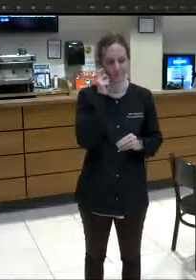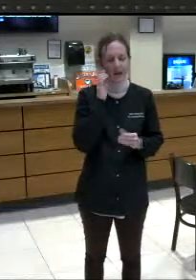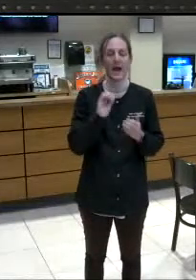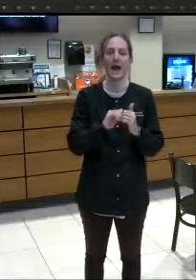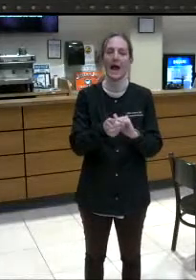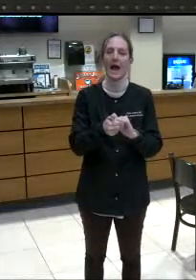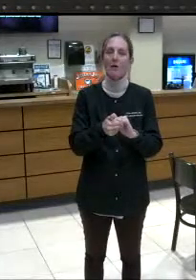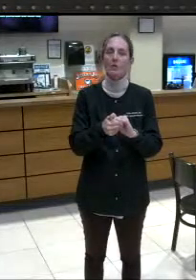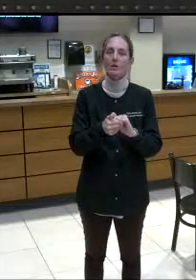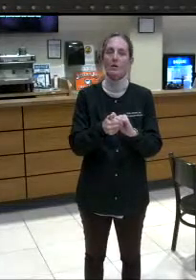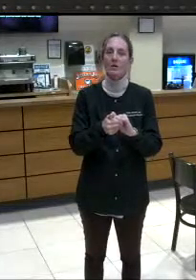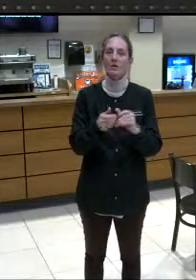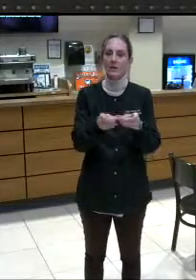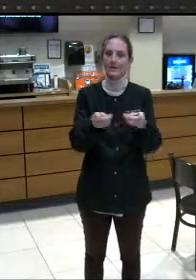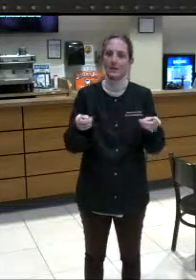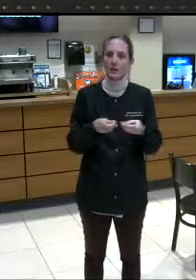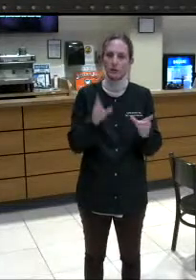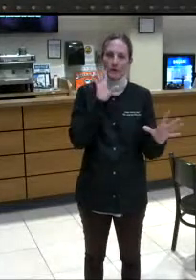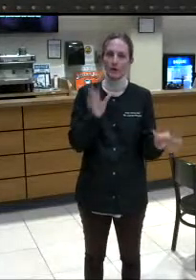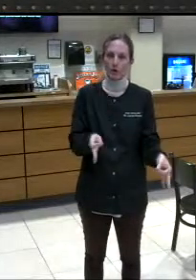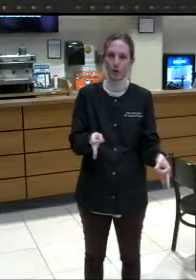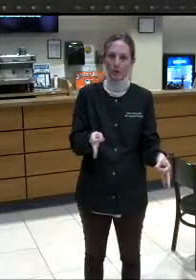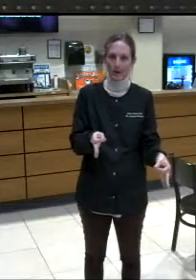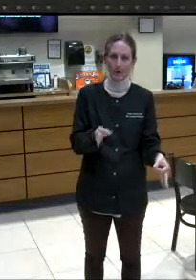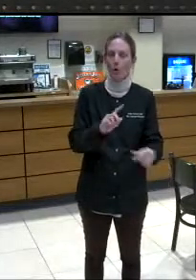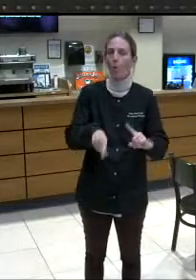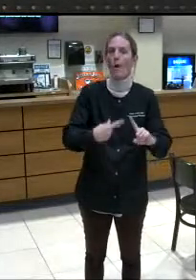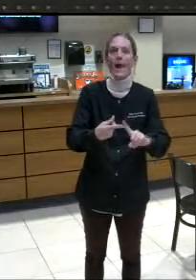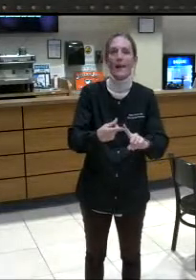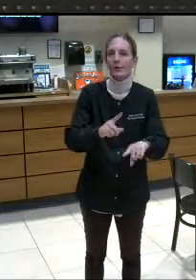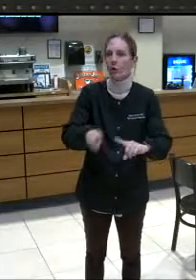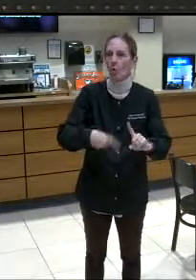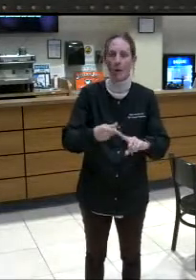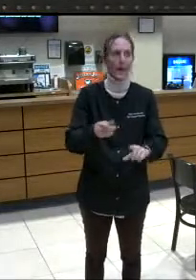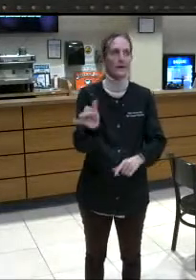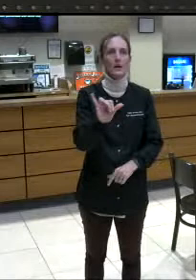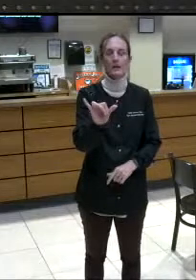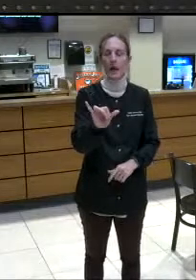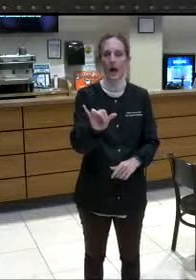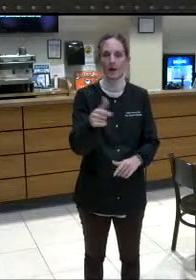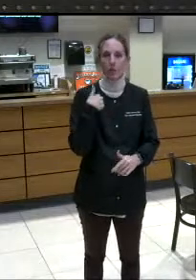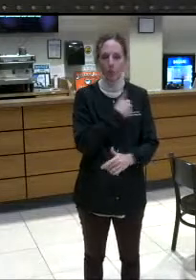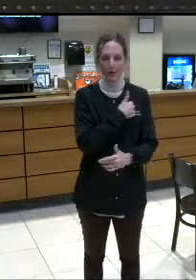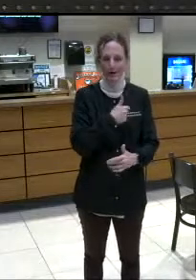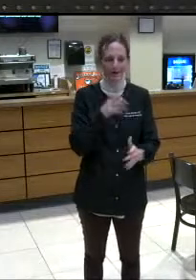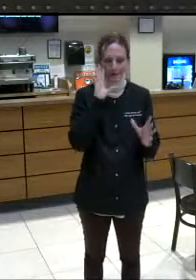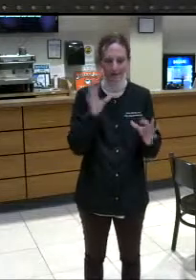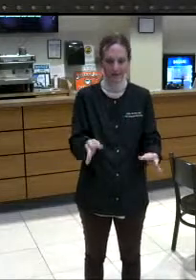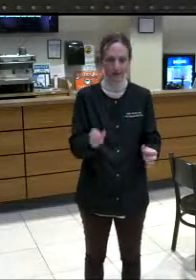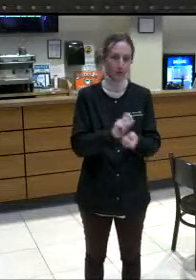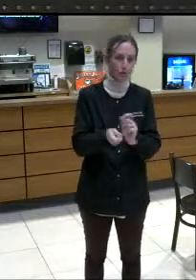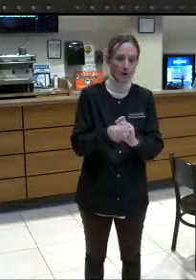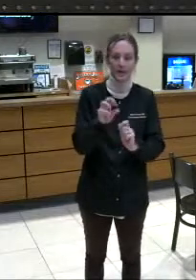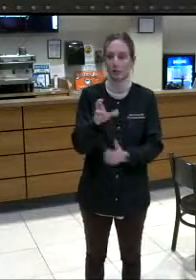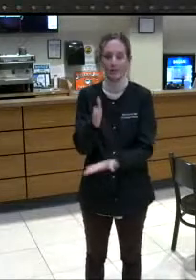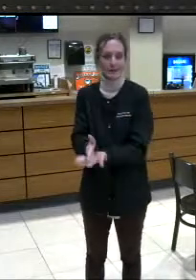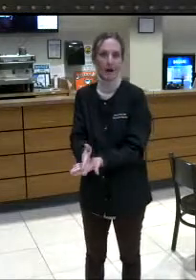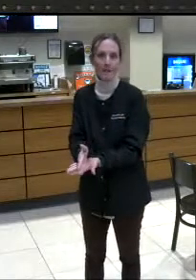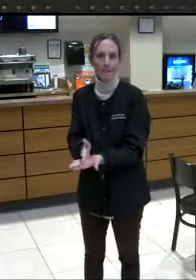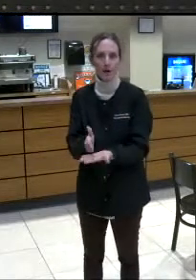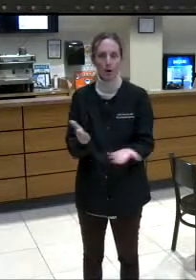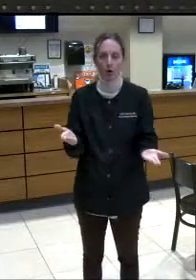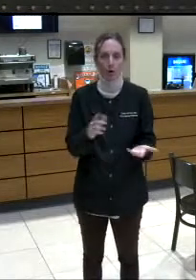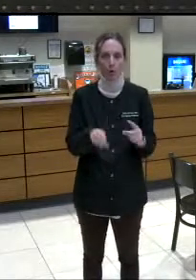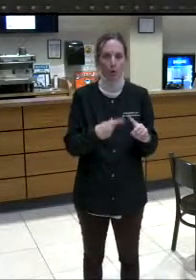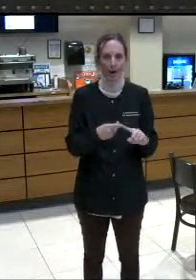district determine, you know, at what point, you know, you talk about like when we decide to pivot and stop, how do we determine that? And even more